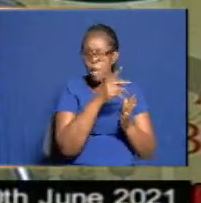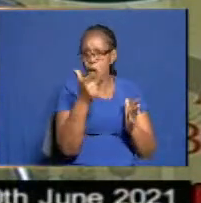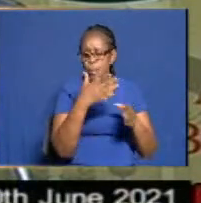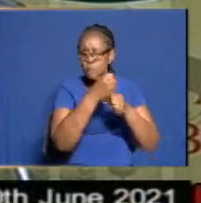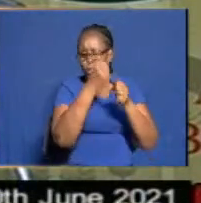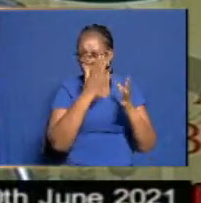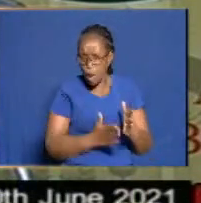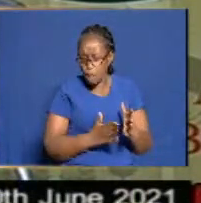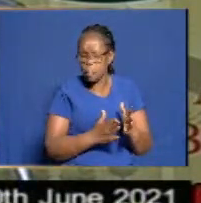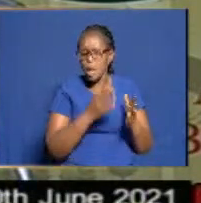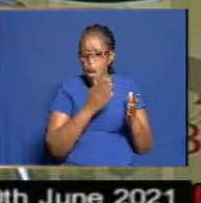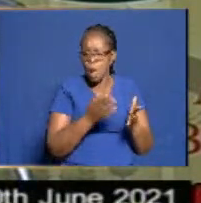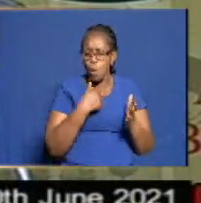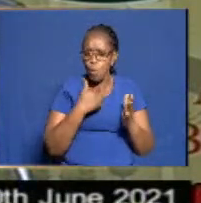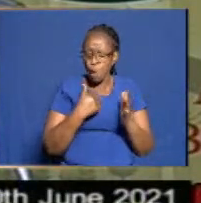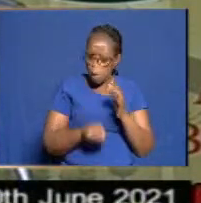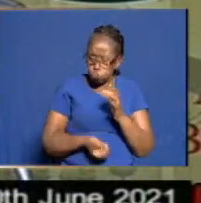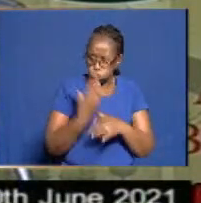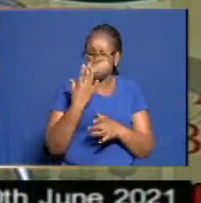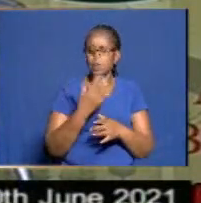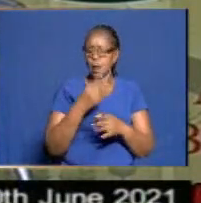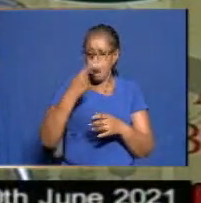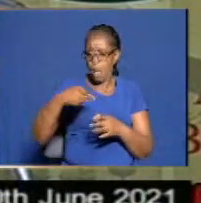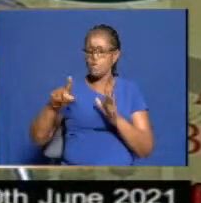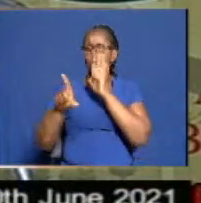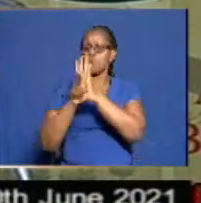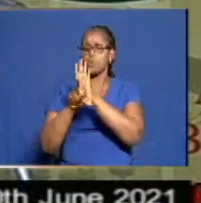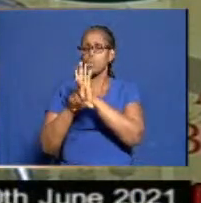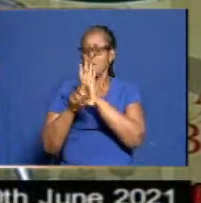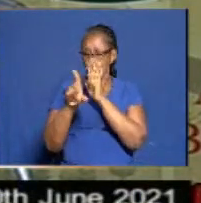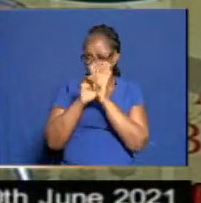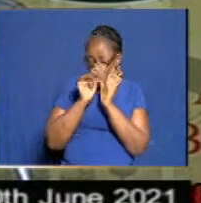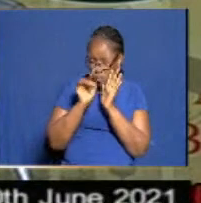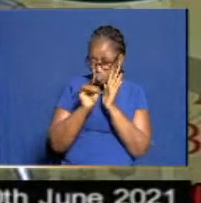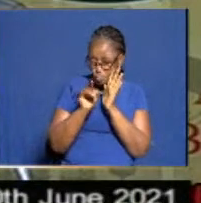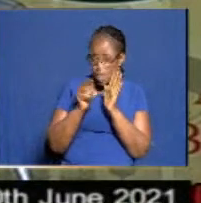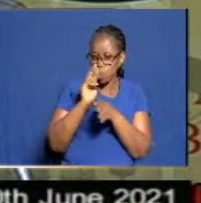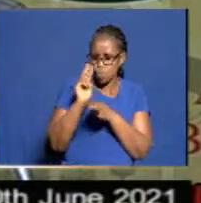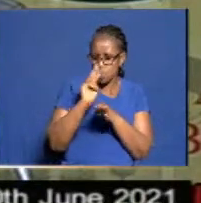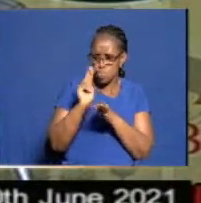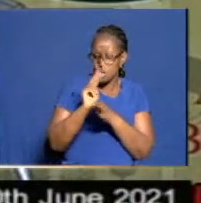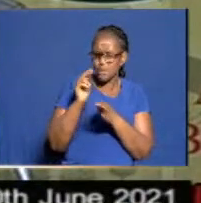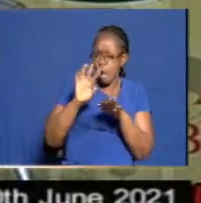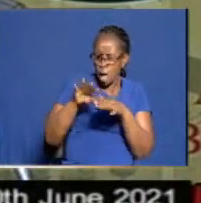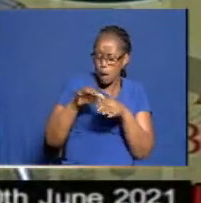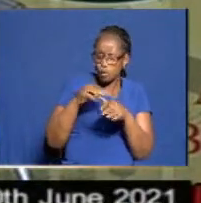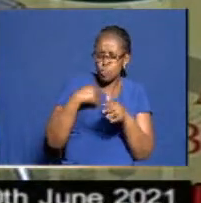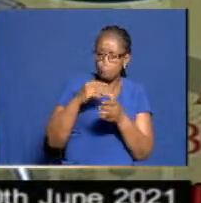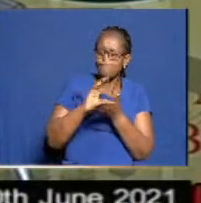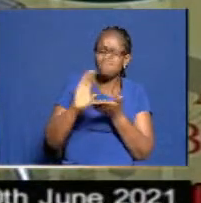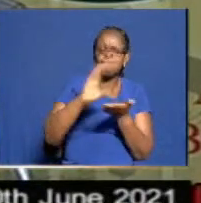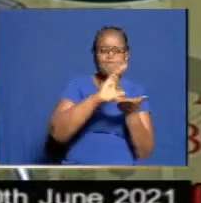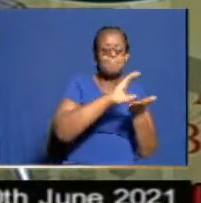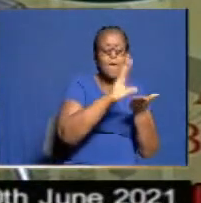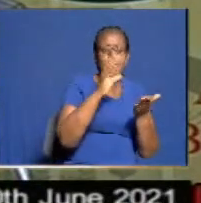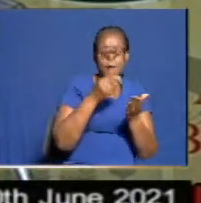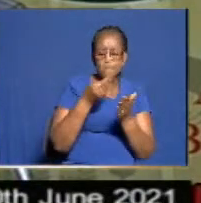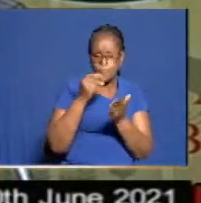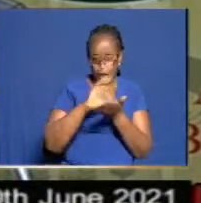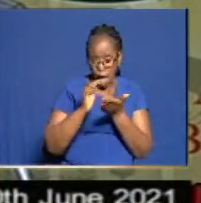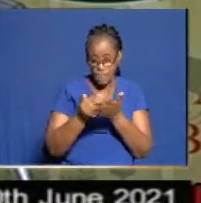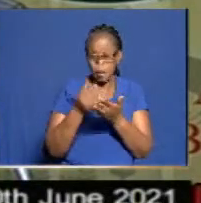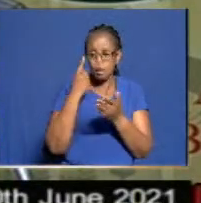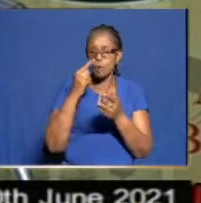is developing an appropriate legal instrument to be used to disburse additional conditional grants from the national government's share of